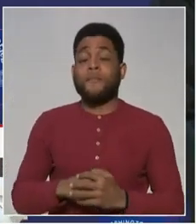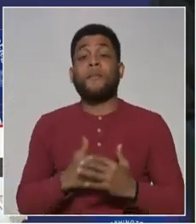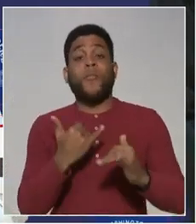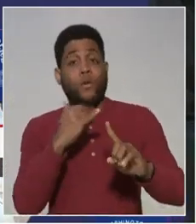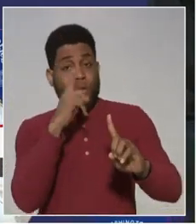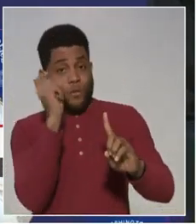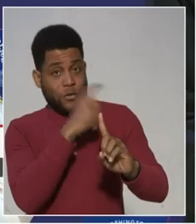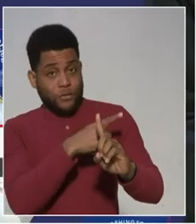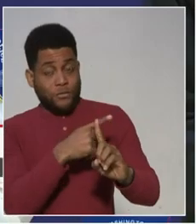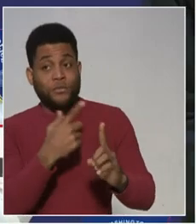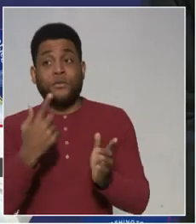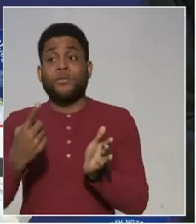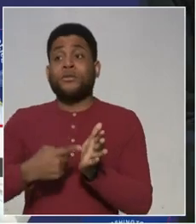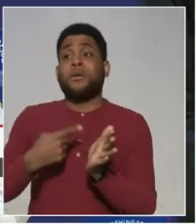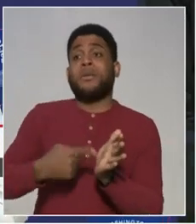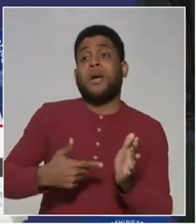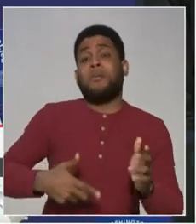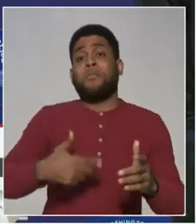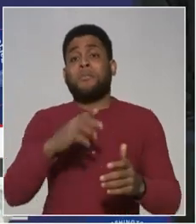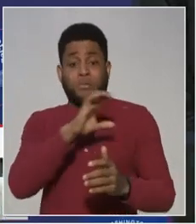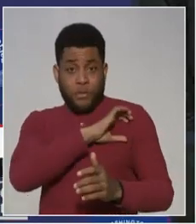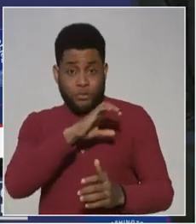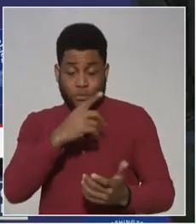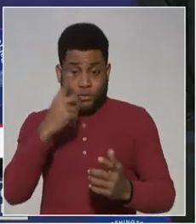Just a shot here and there. Okay. Yes, sir.